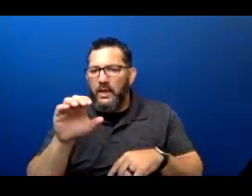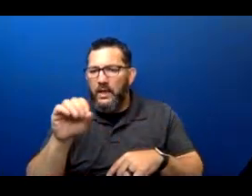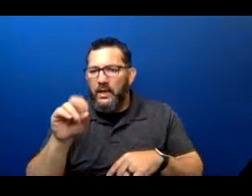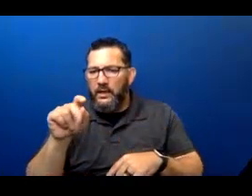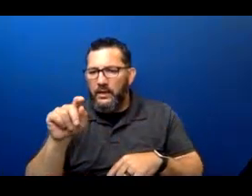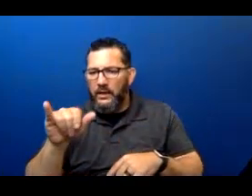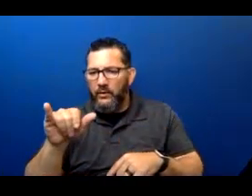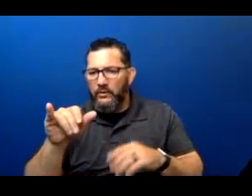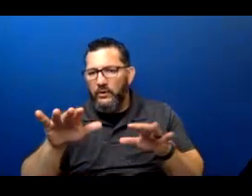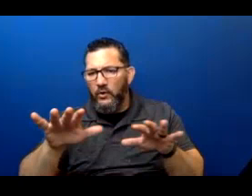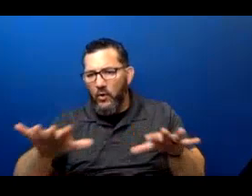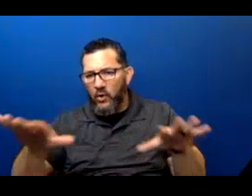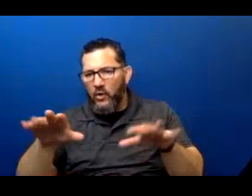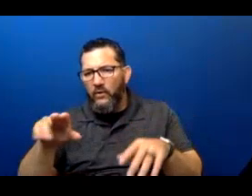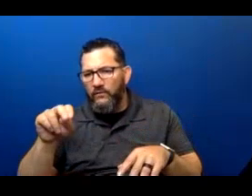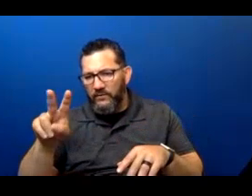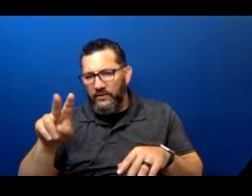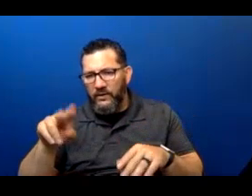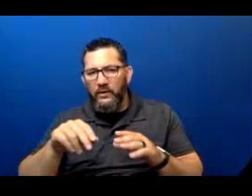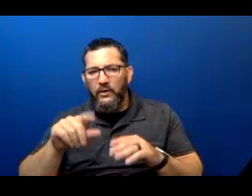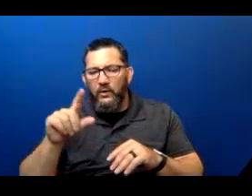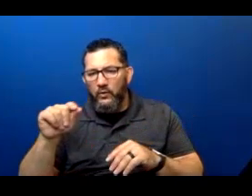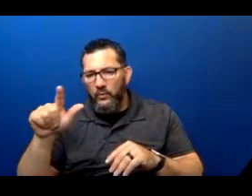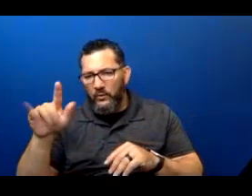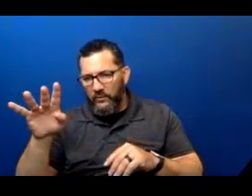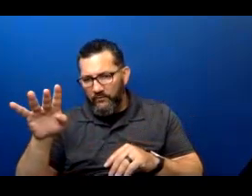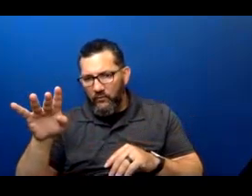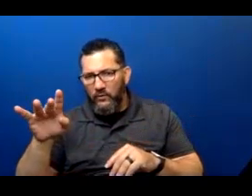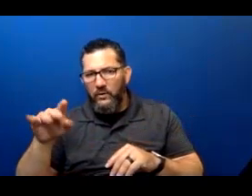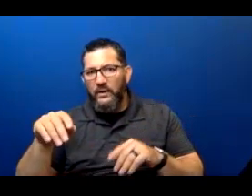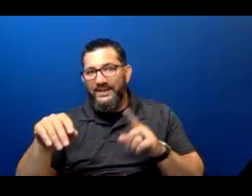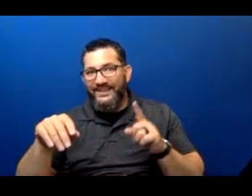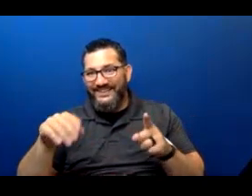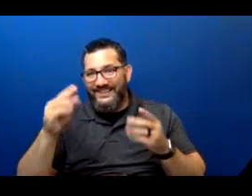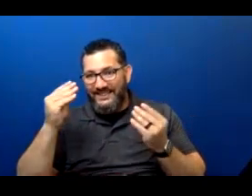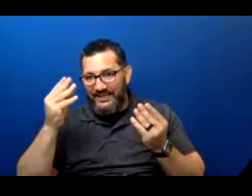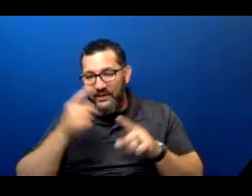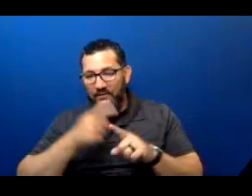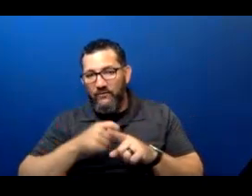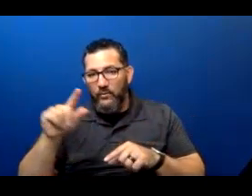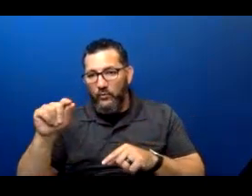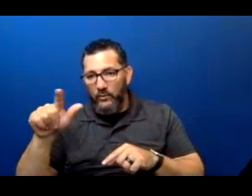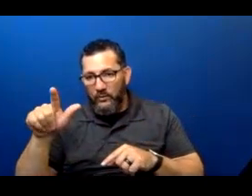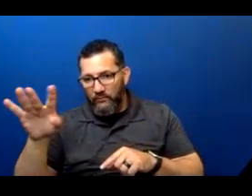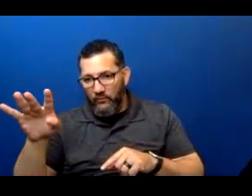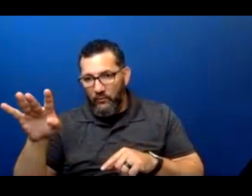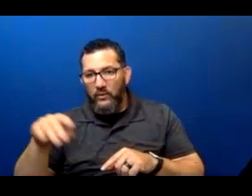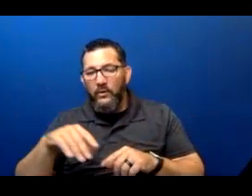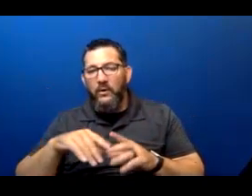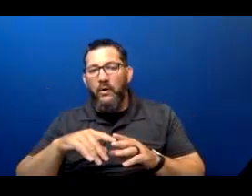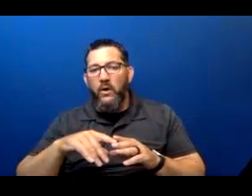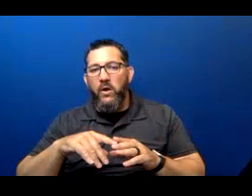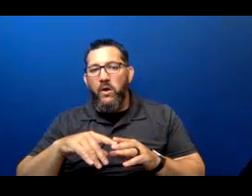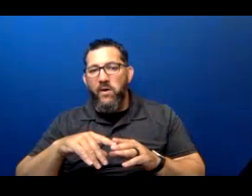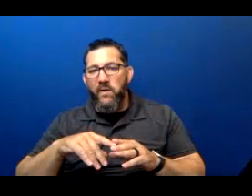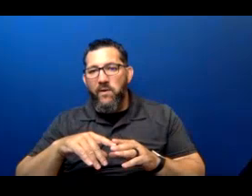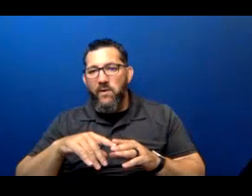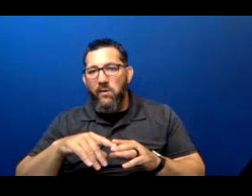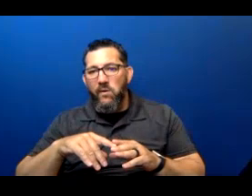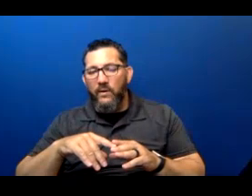So in 2024, this is data from 2024, and on